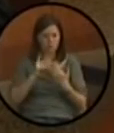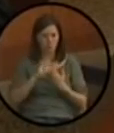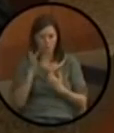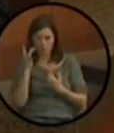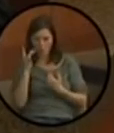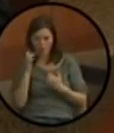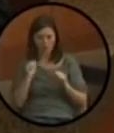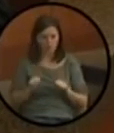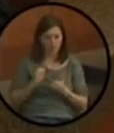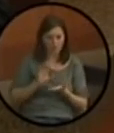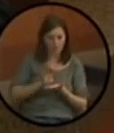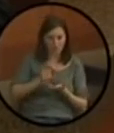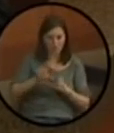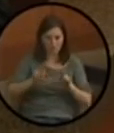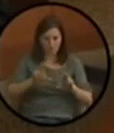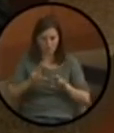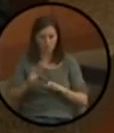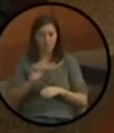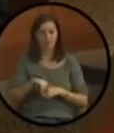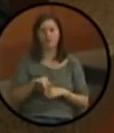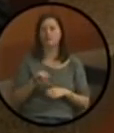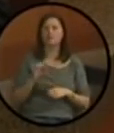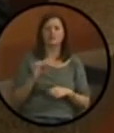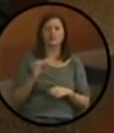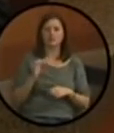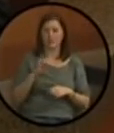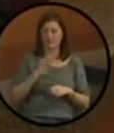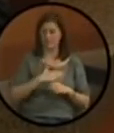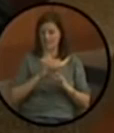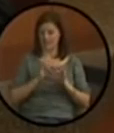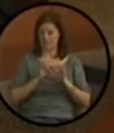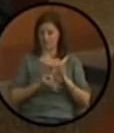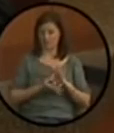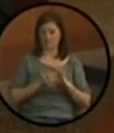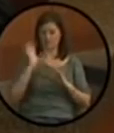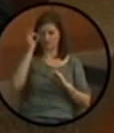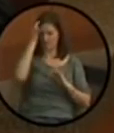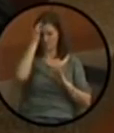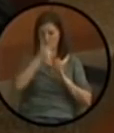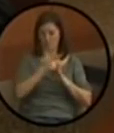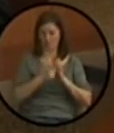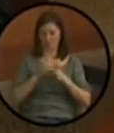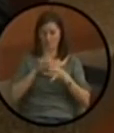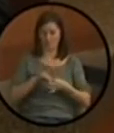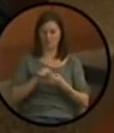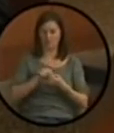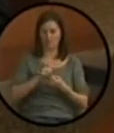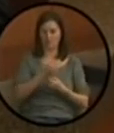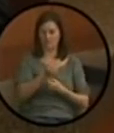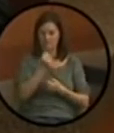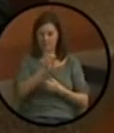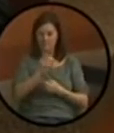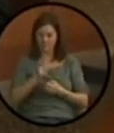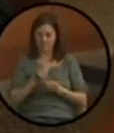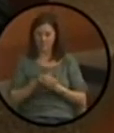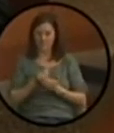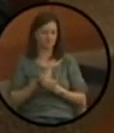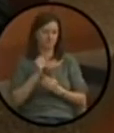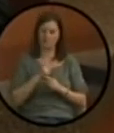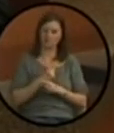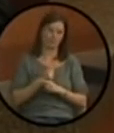started. Based on my interpretation of the federal guidelines regarding forfeitures, that is not an appropriate